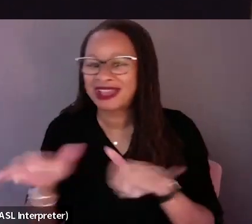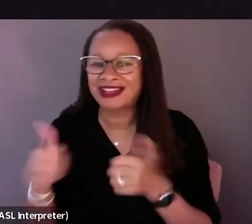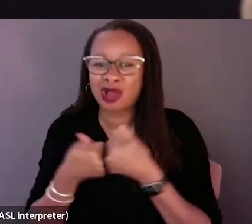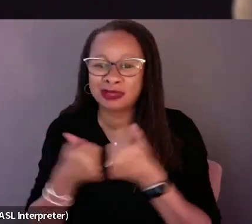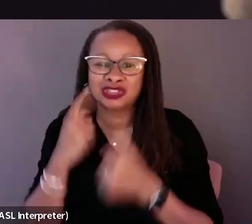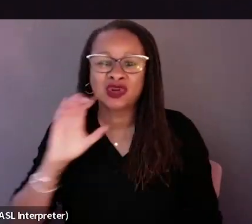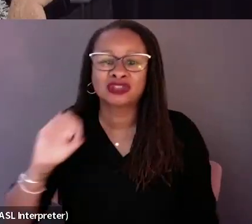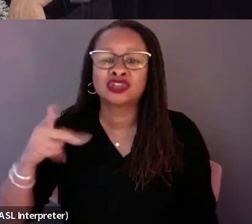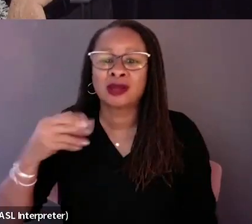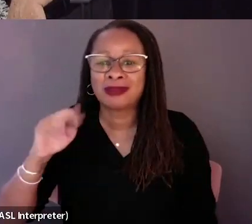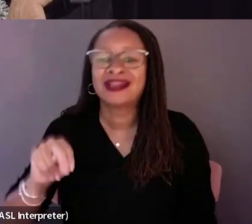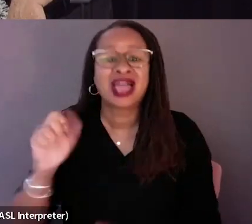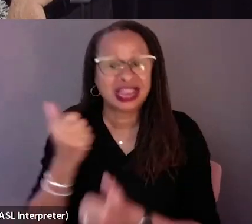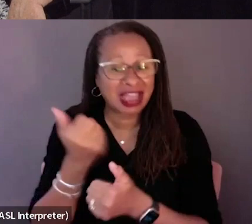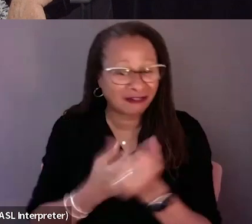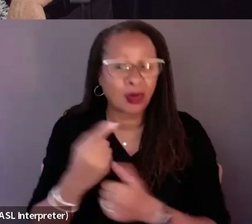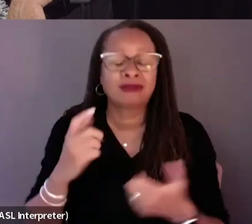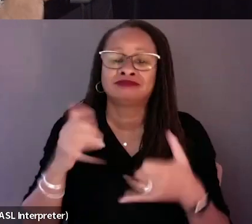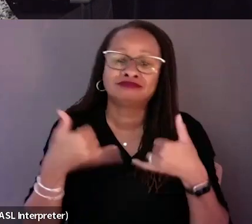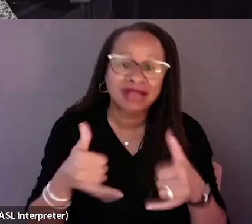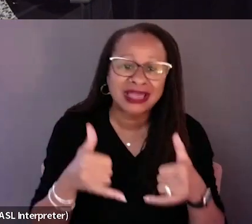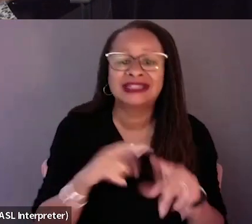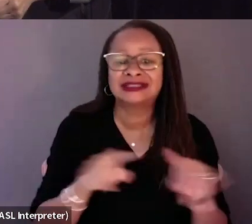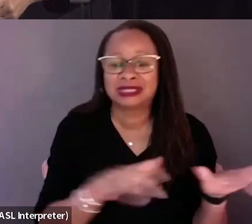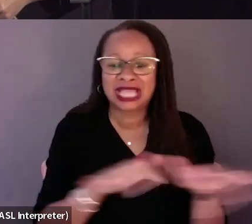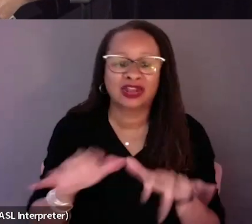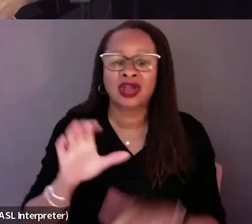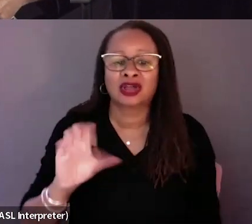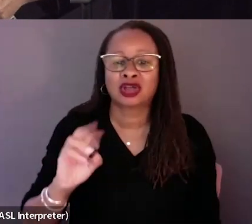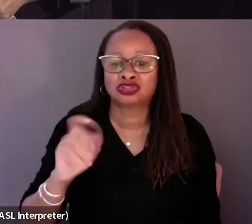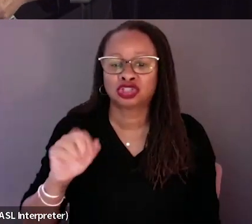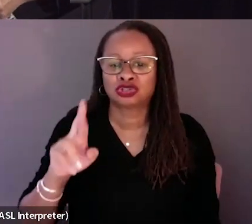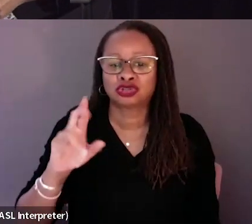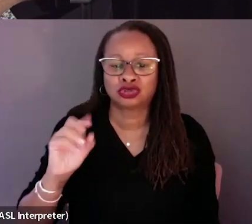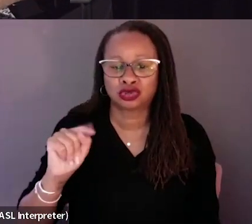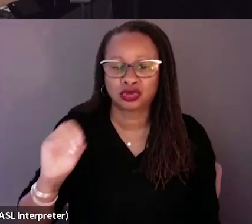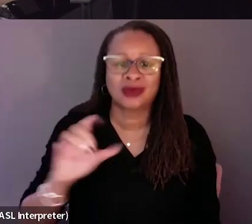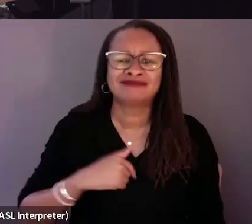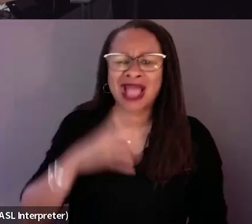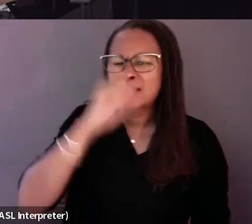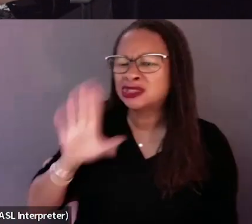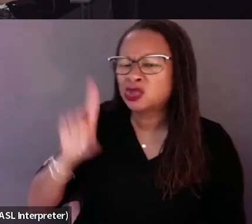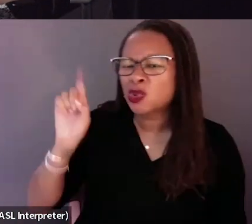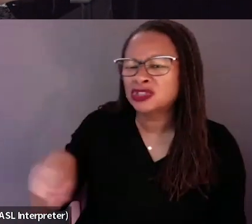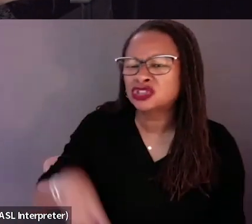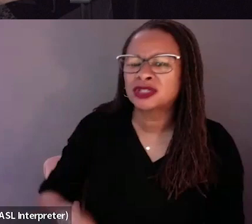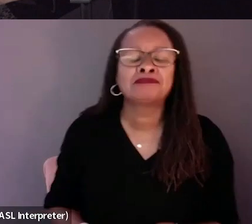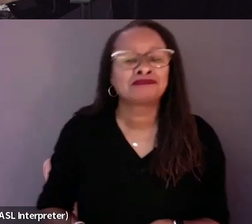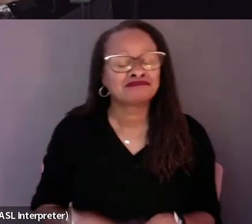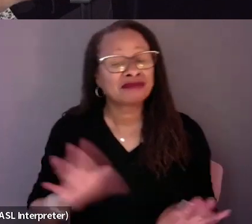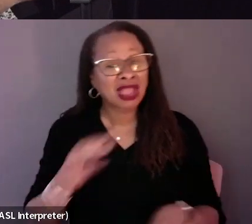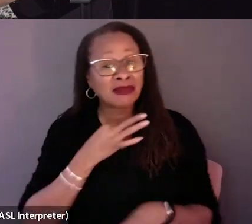and concertos, and yeah. Sorry, I missed your question. I just was